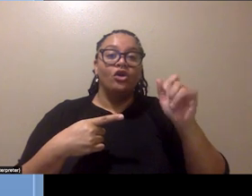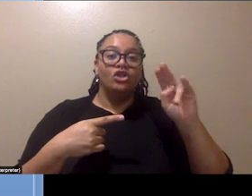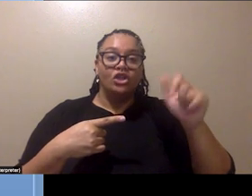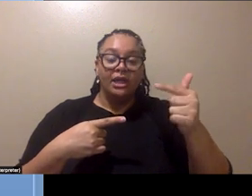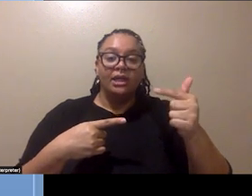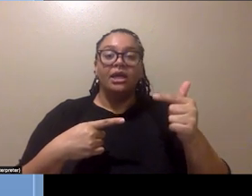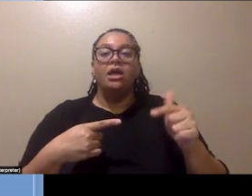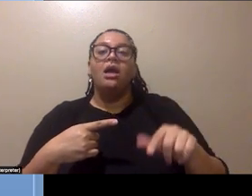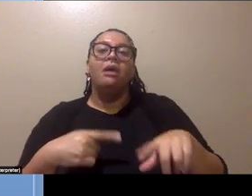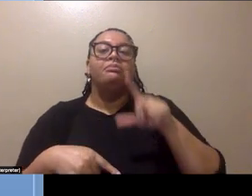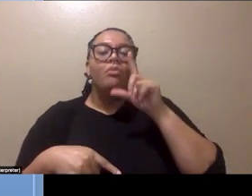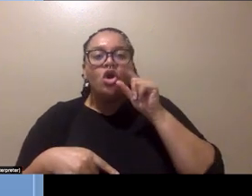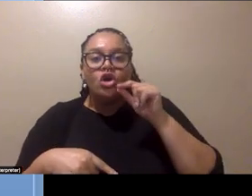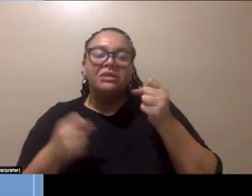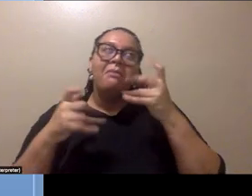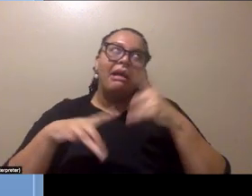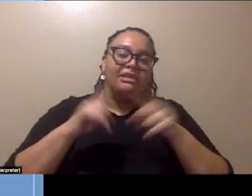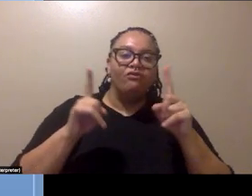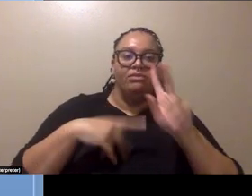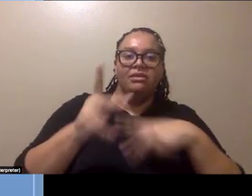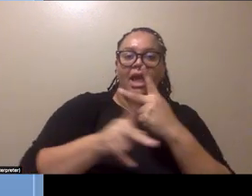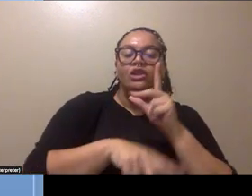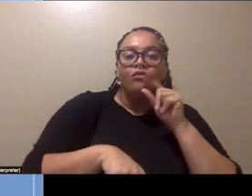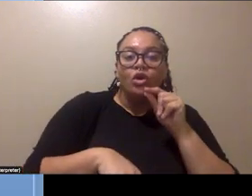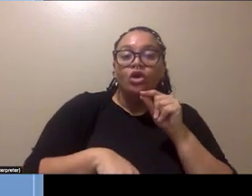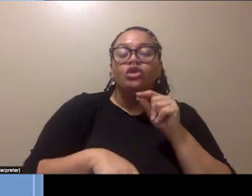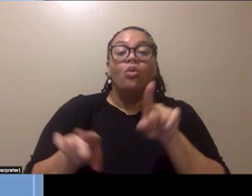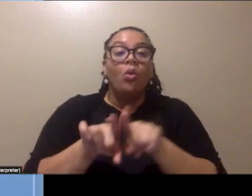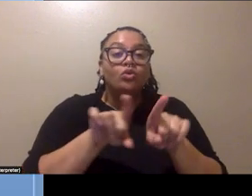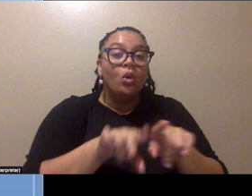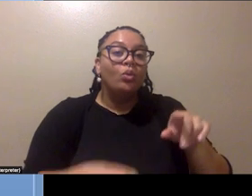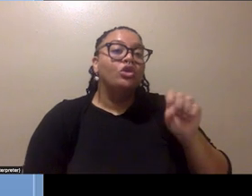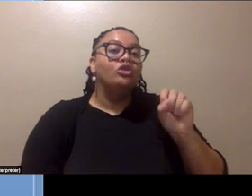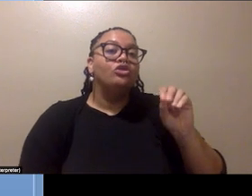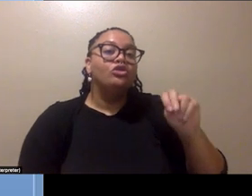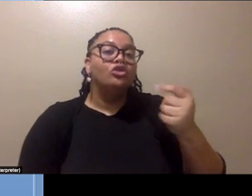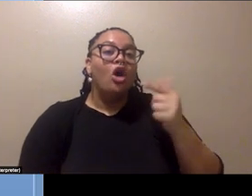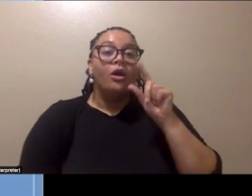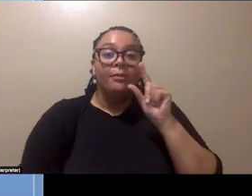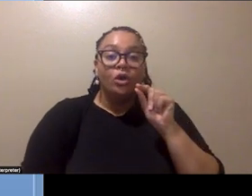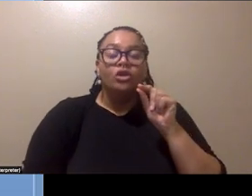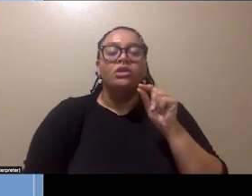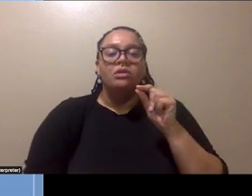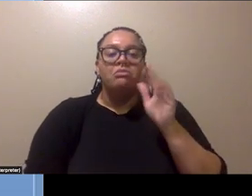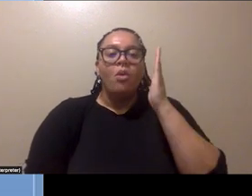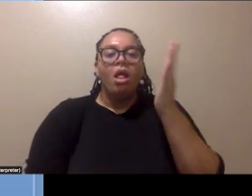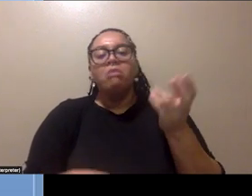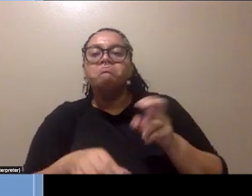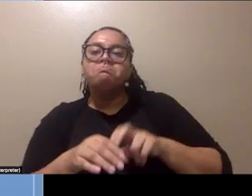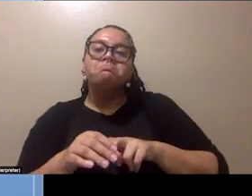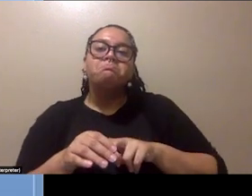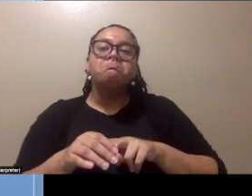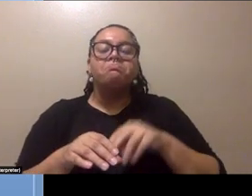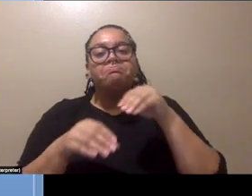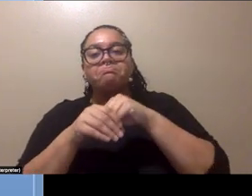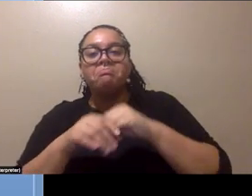foraging. Woodpeckers and brown creepers and all different types of birds, even songbirds, will forage on insects that